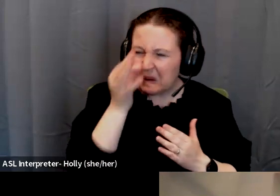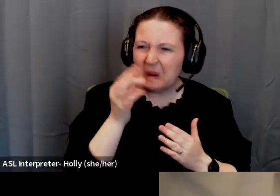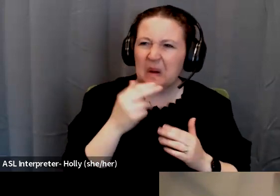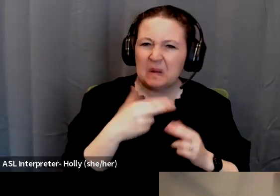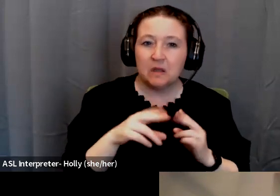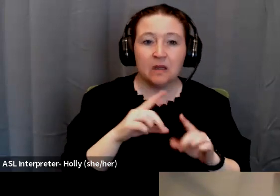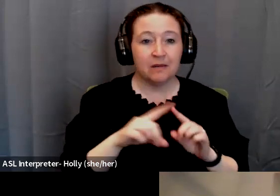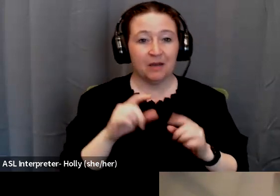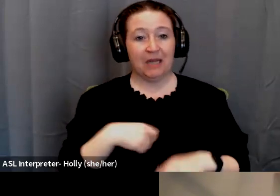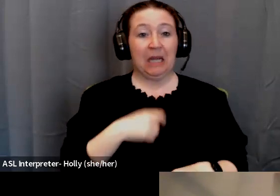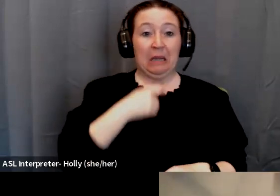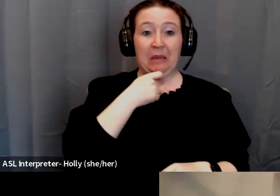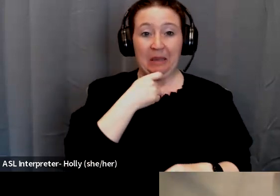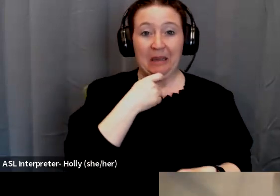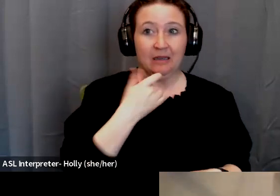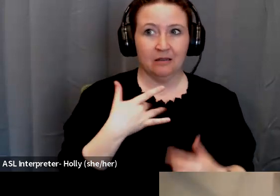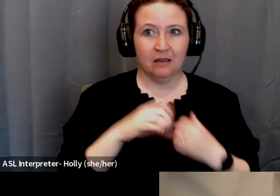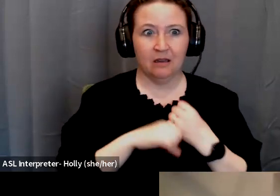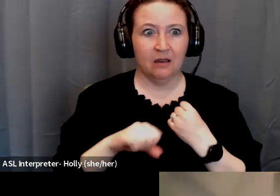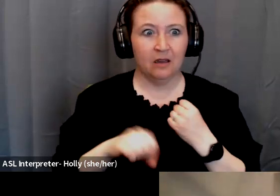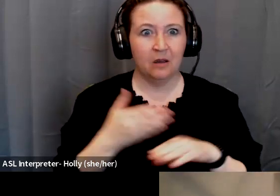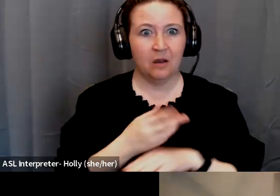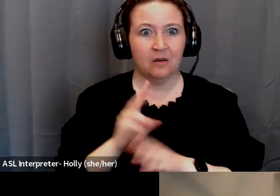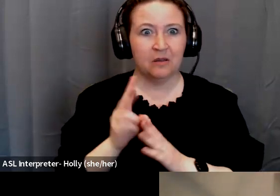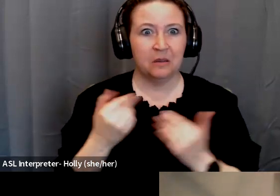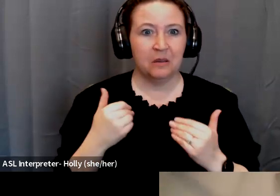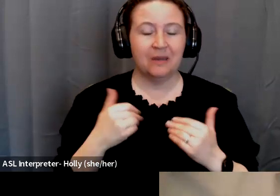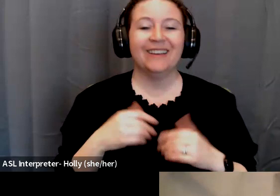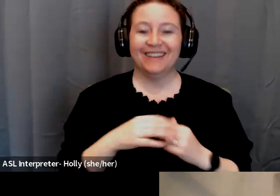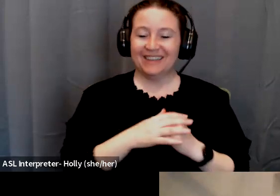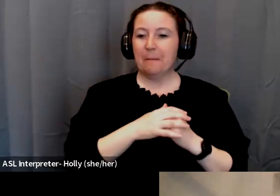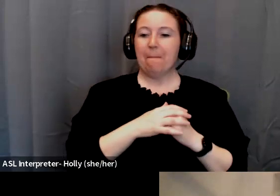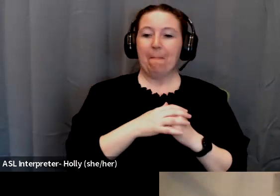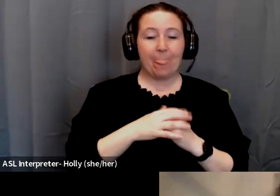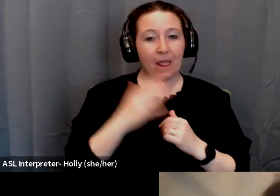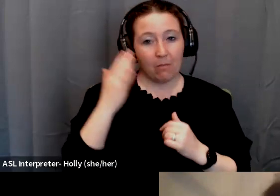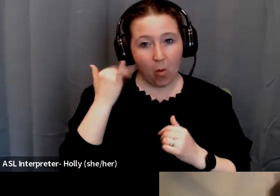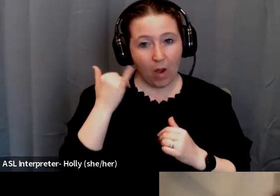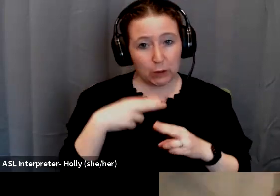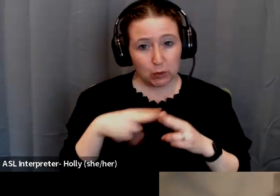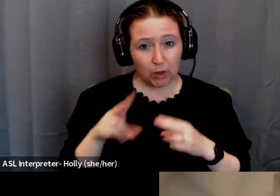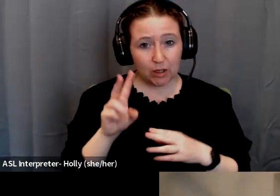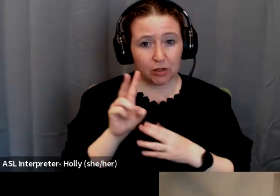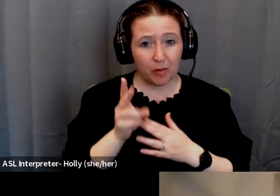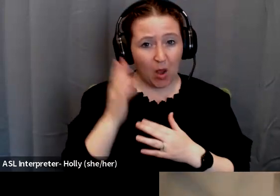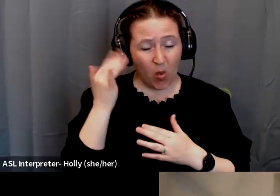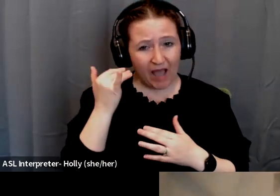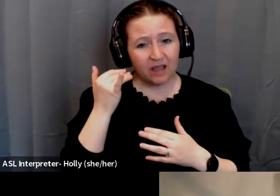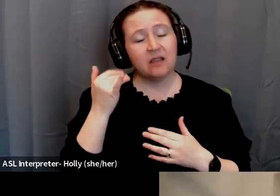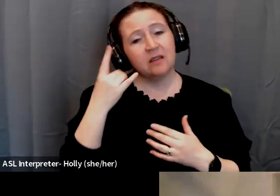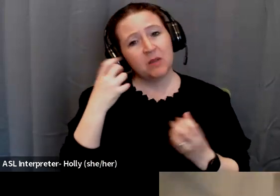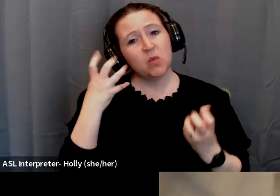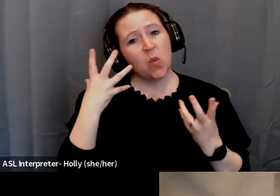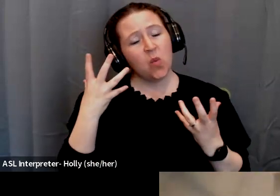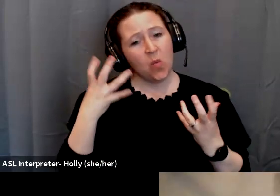at a microphone, it sometimes seems very long. So, and why is it short? It's short so that we can get as